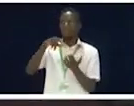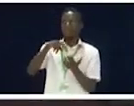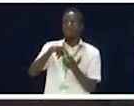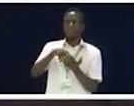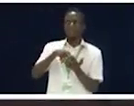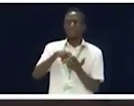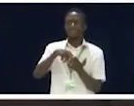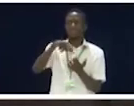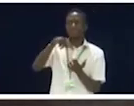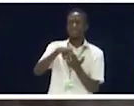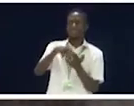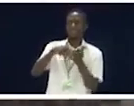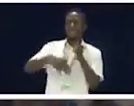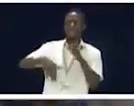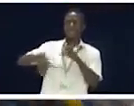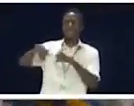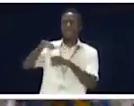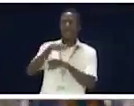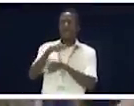Stands above the